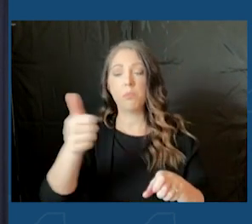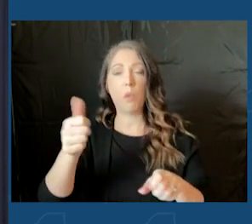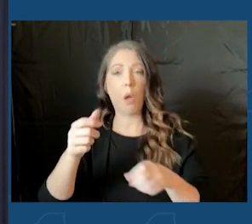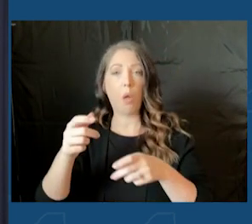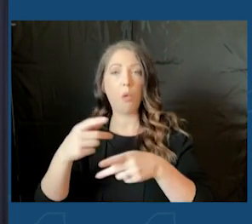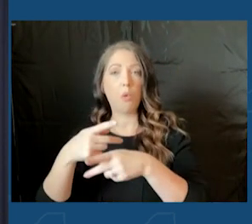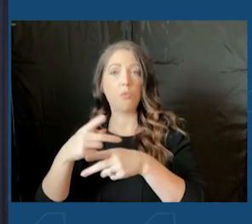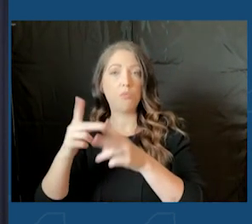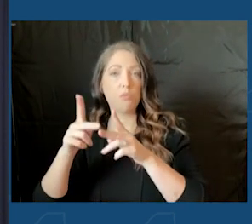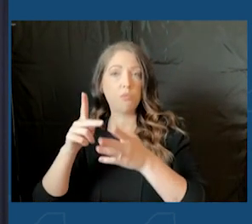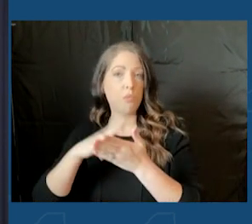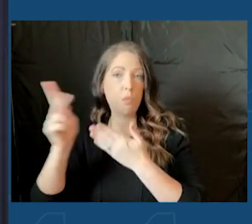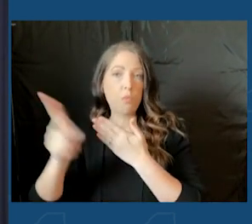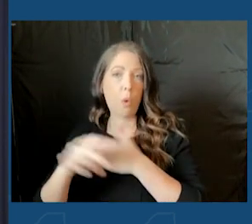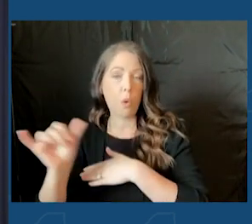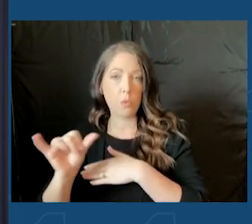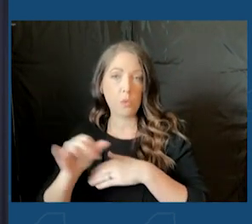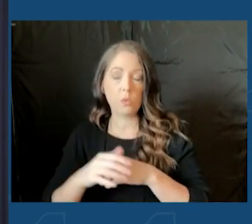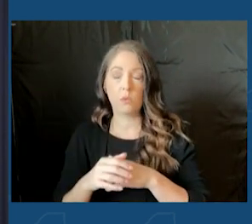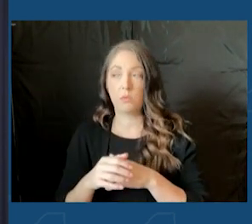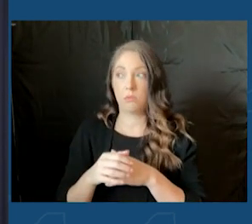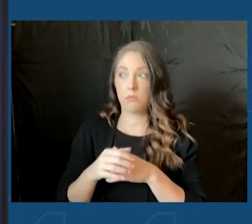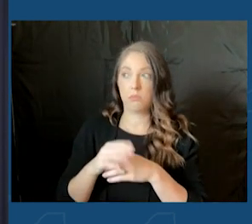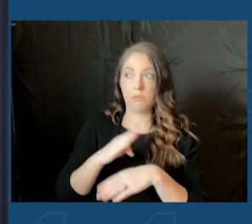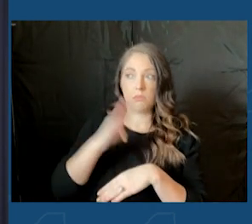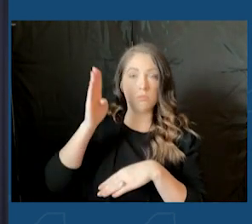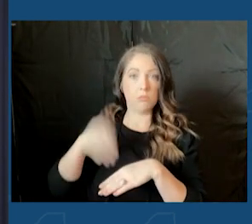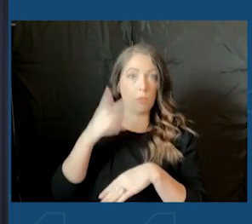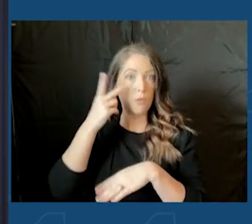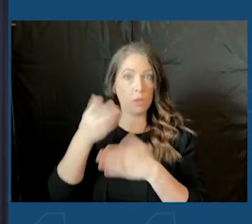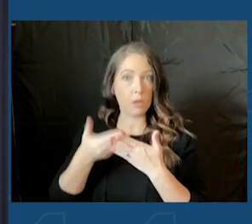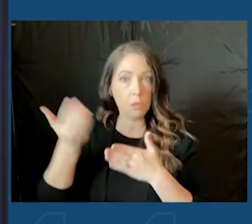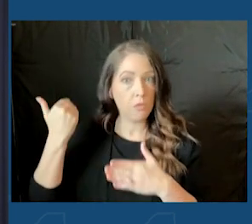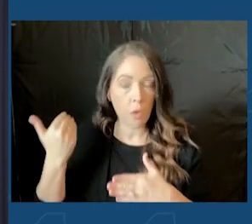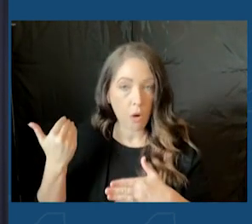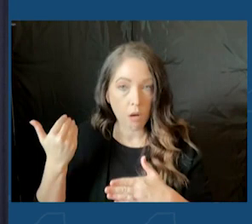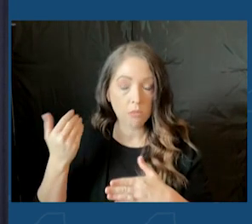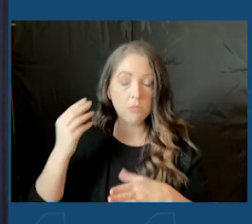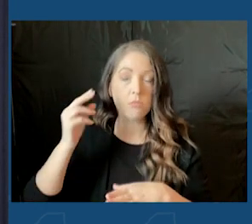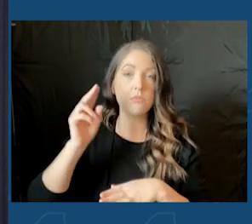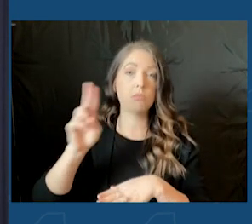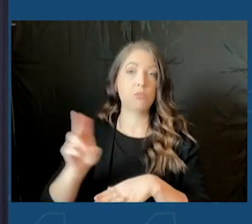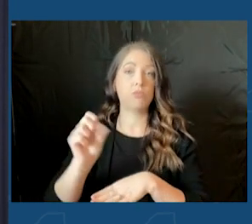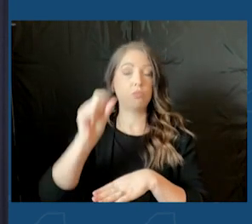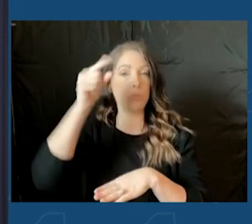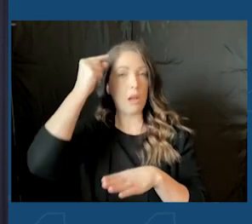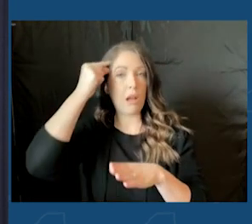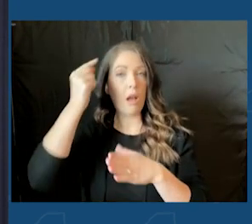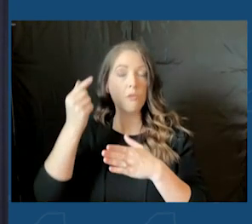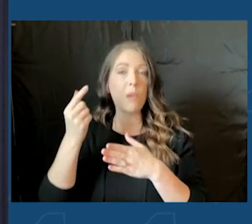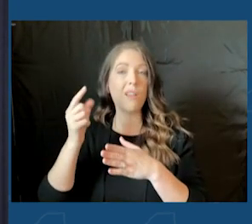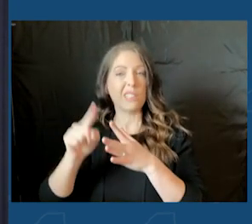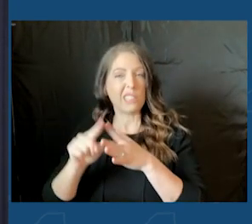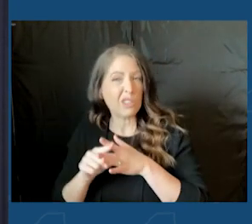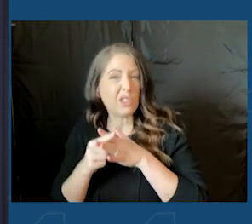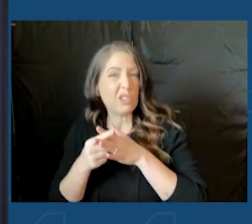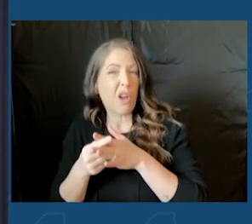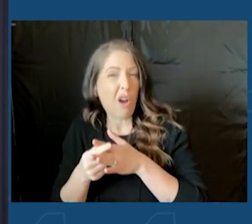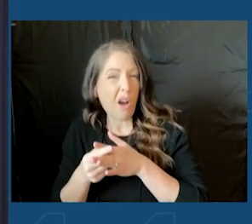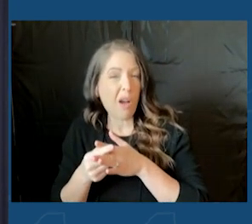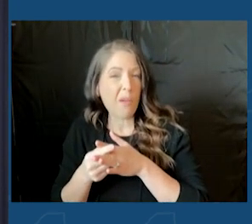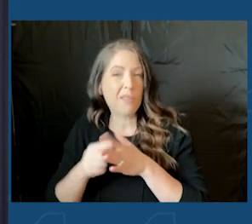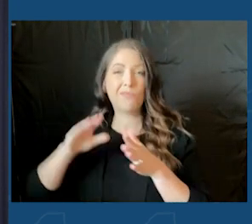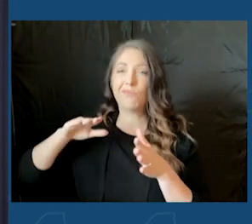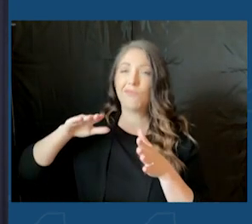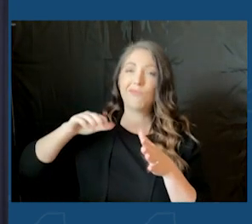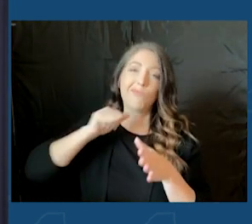is unprecedented. The U.S. government, of course, has started that EREP program, but not nearly enough money has flowed to states like